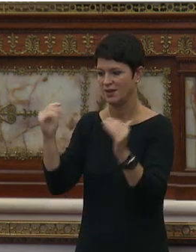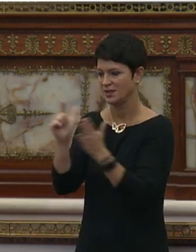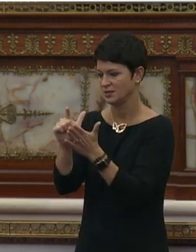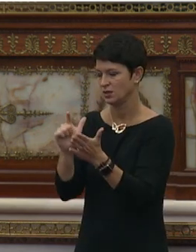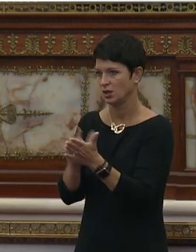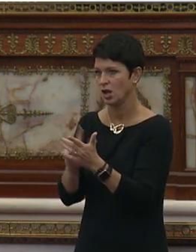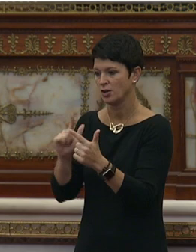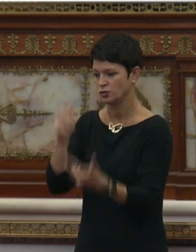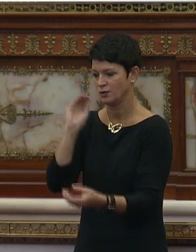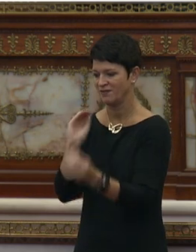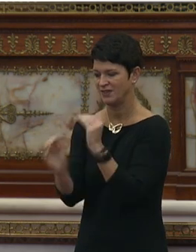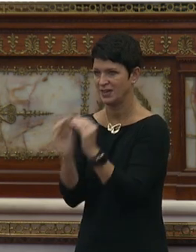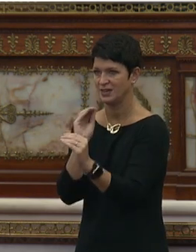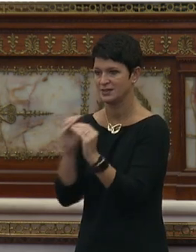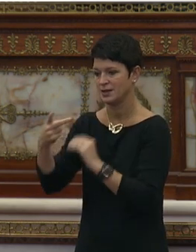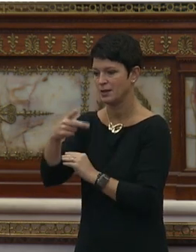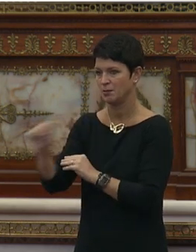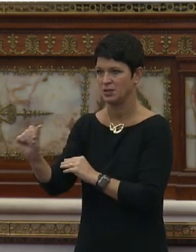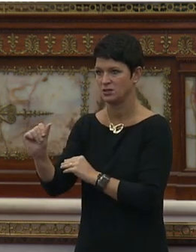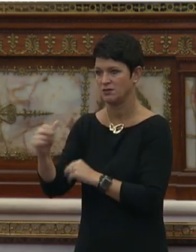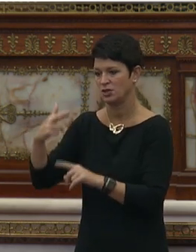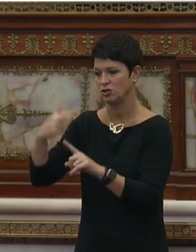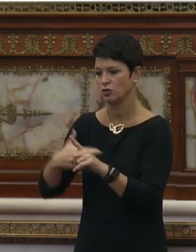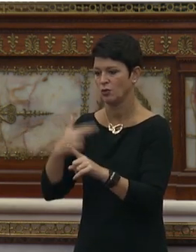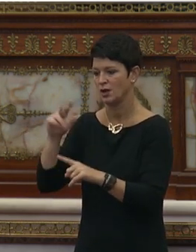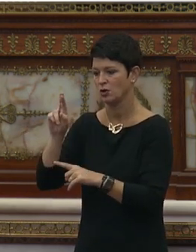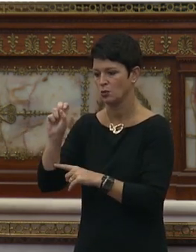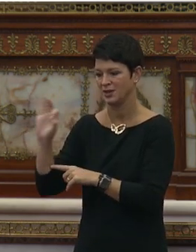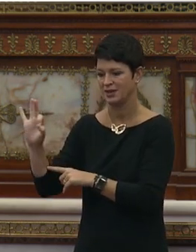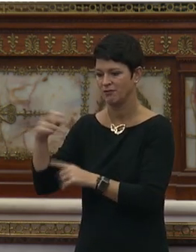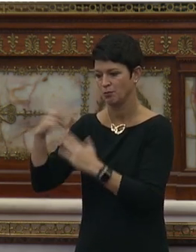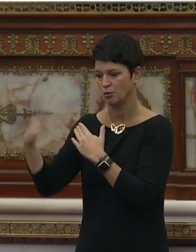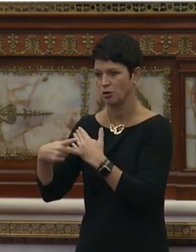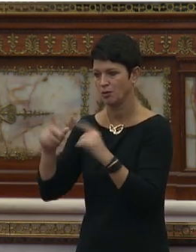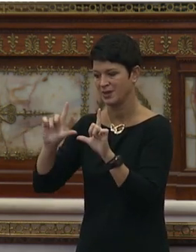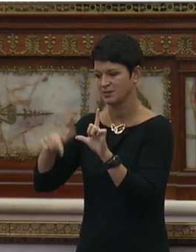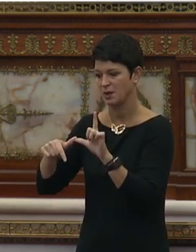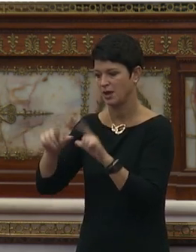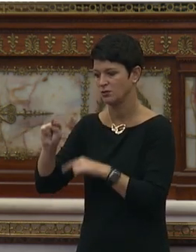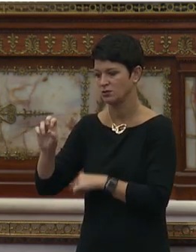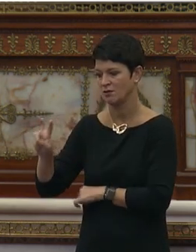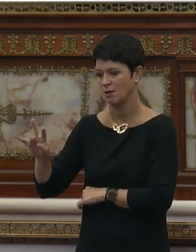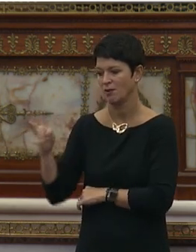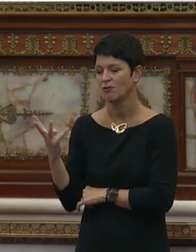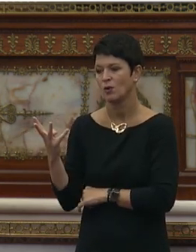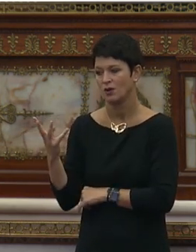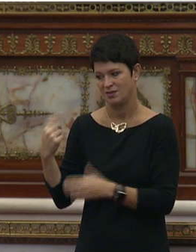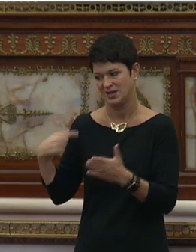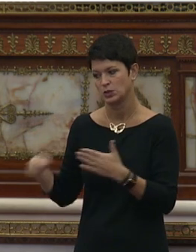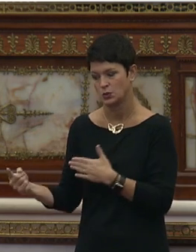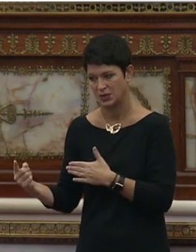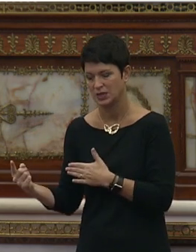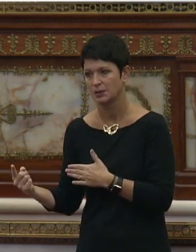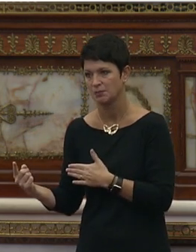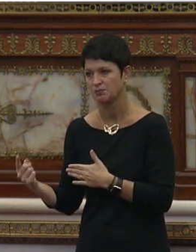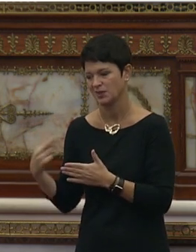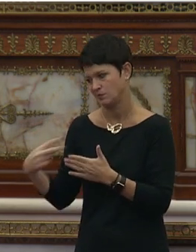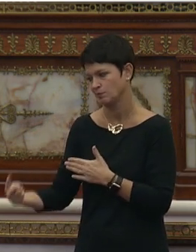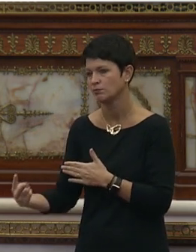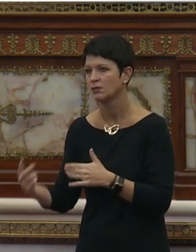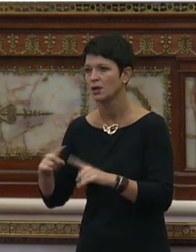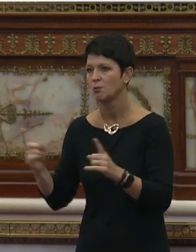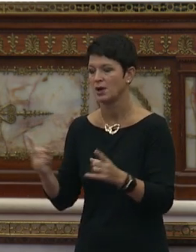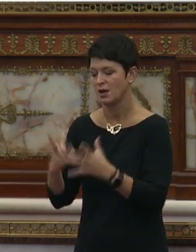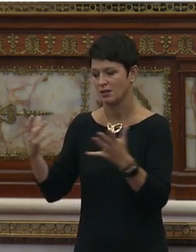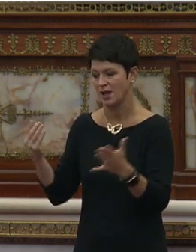legislation to fix the Pennsylvania's rent relief program, which expires November 4th. This means a huge amount of